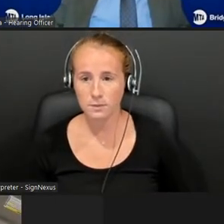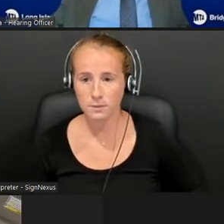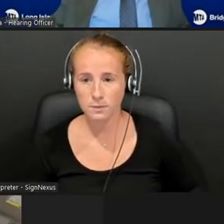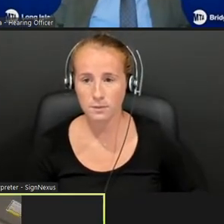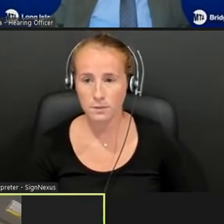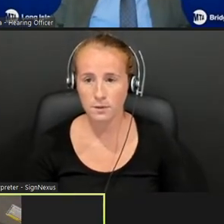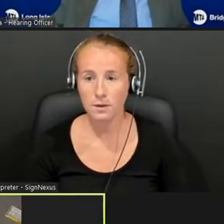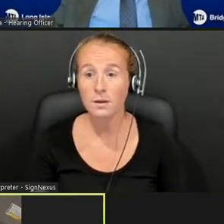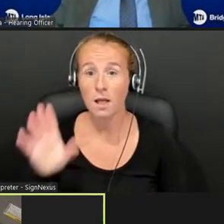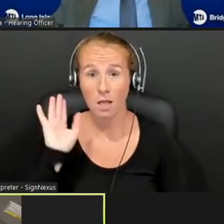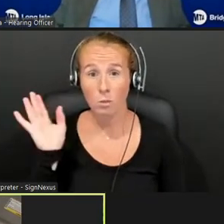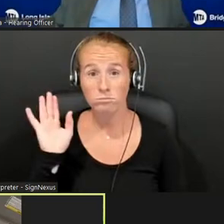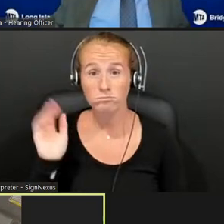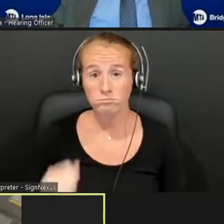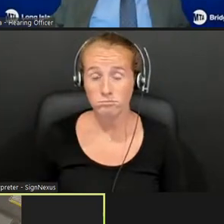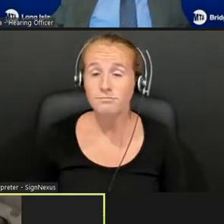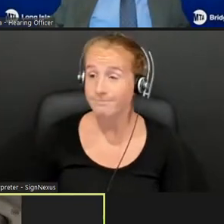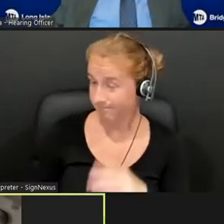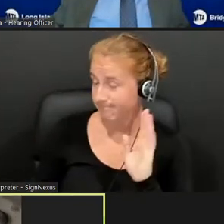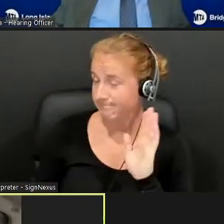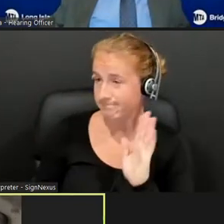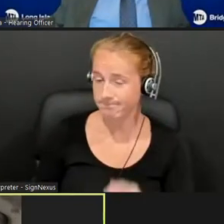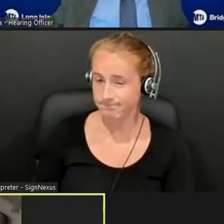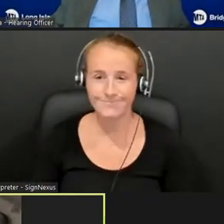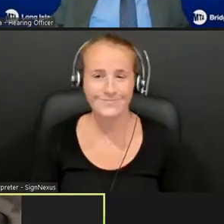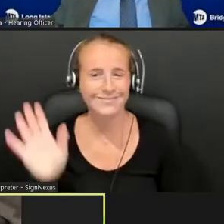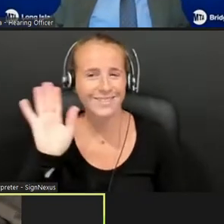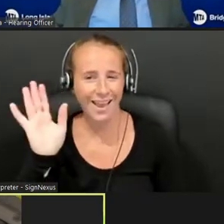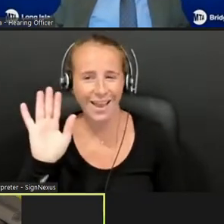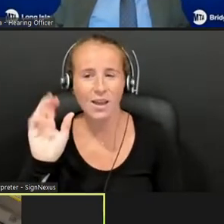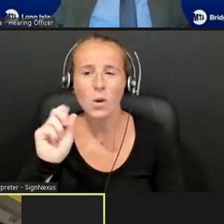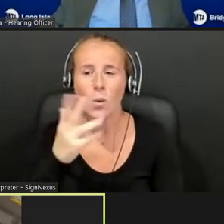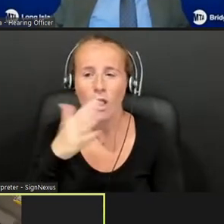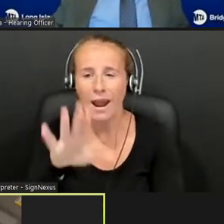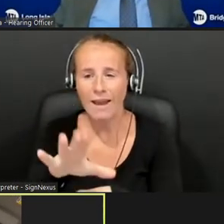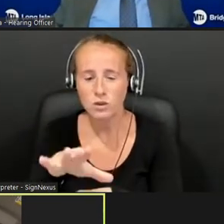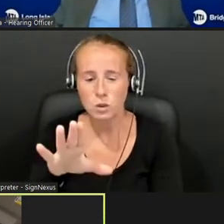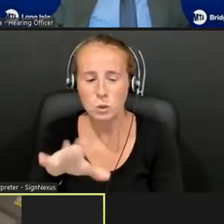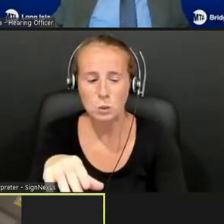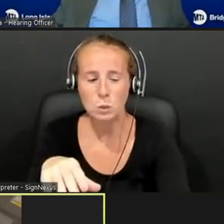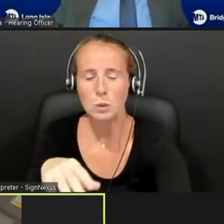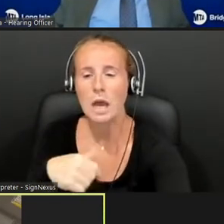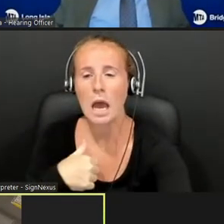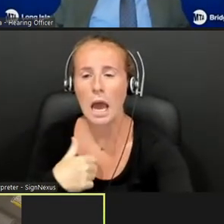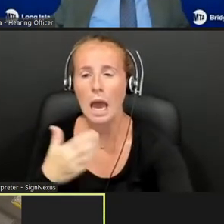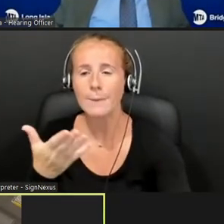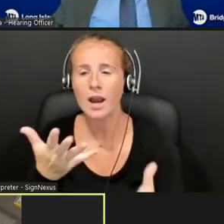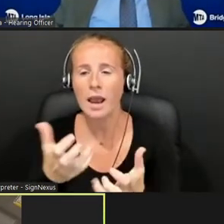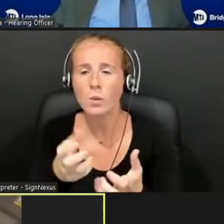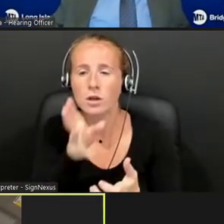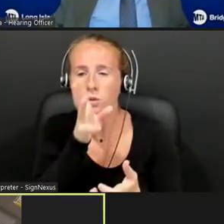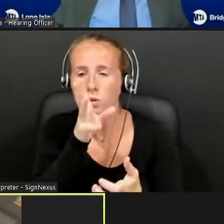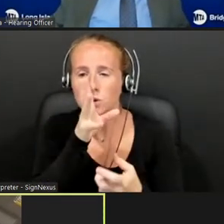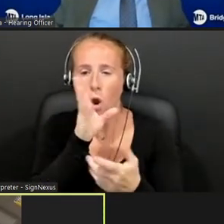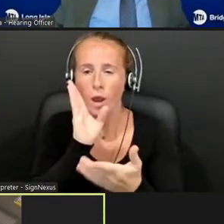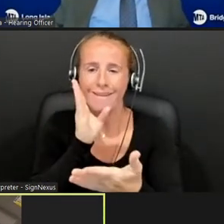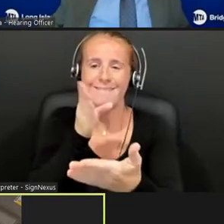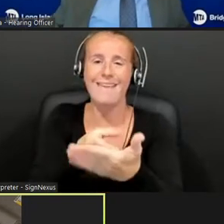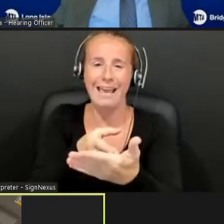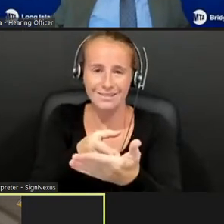hello we can hear you hi uh good afternoon uh I'm here to speak against the condition